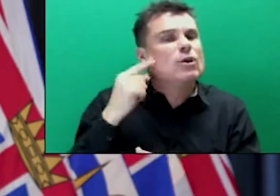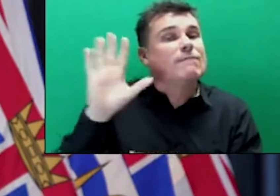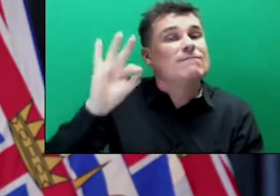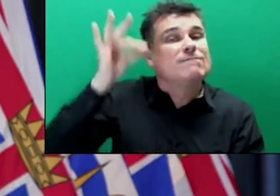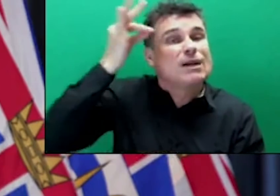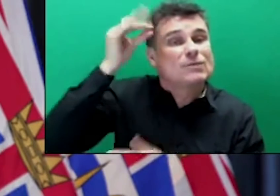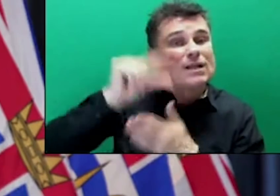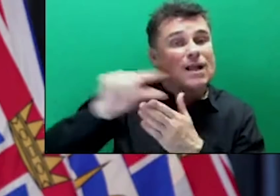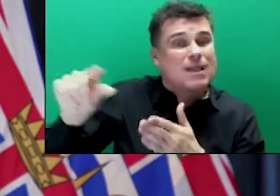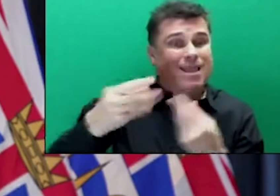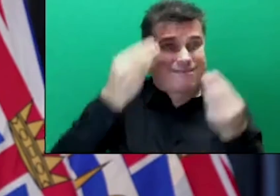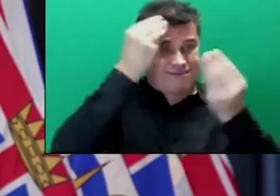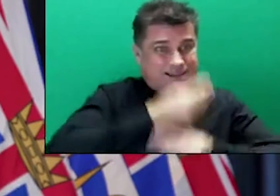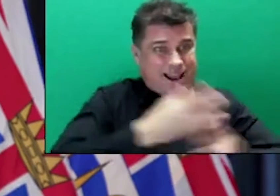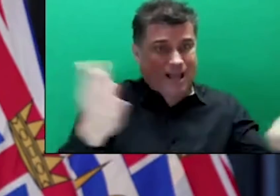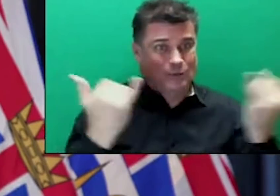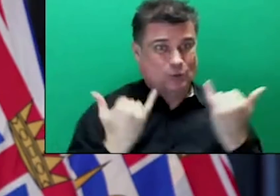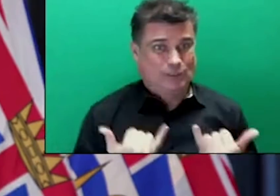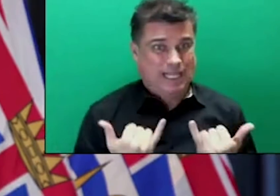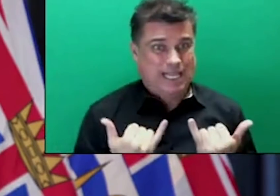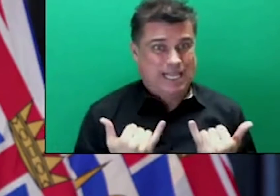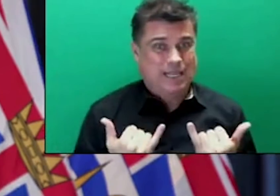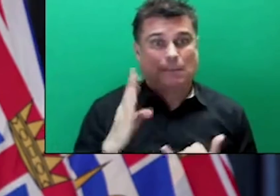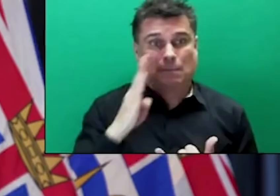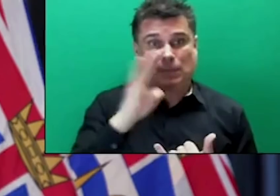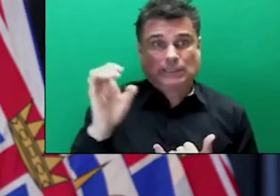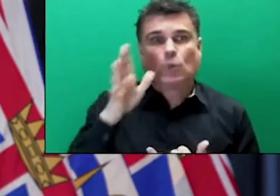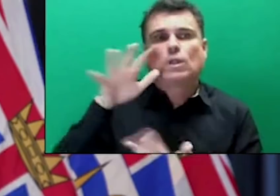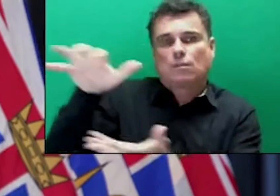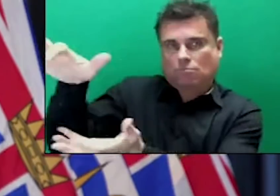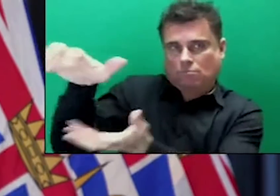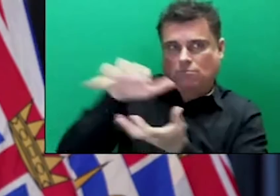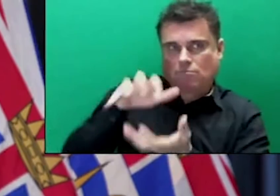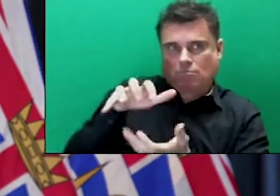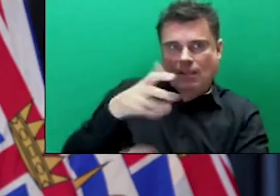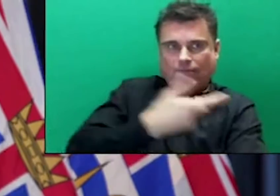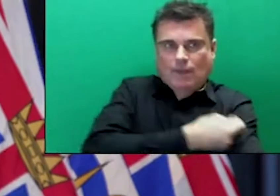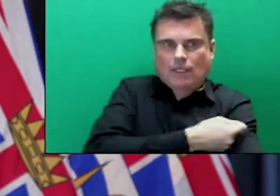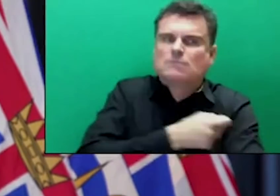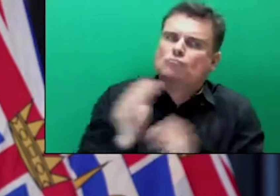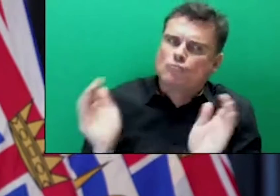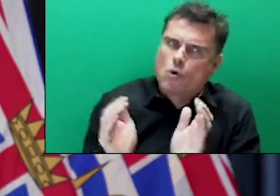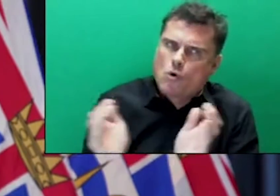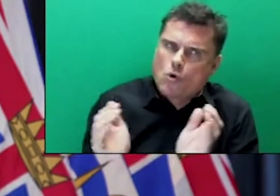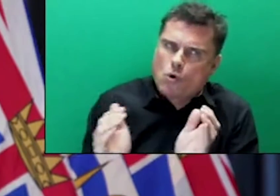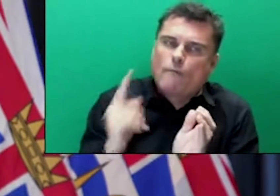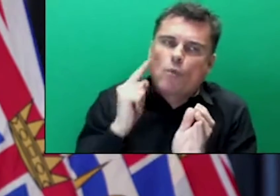a very important start, but just a small amount to start with to